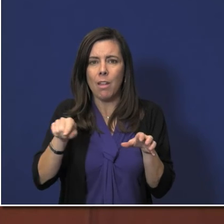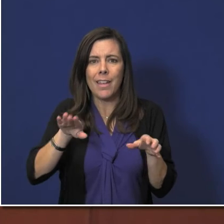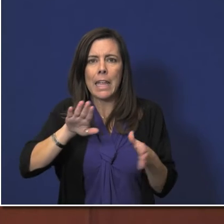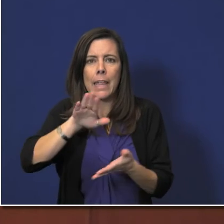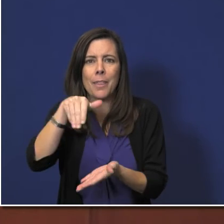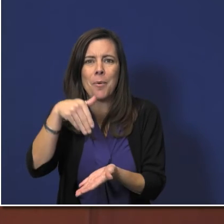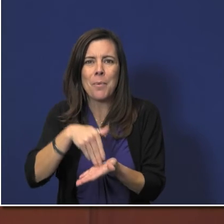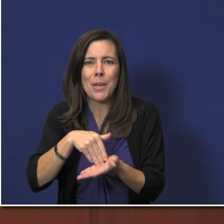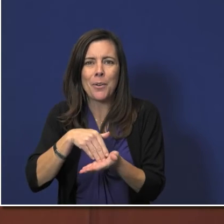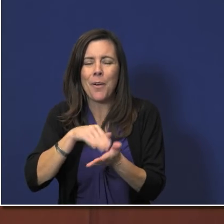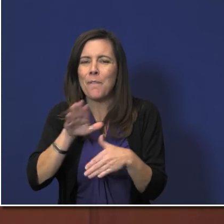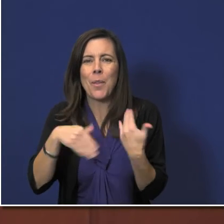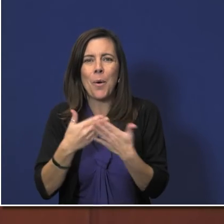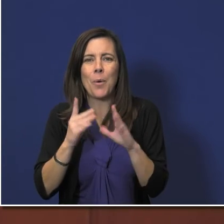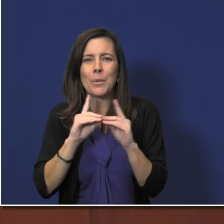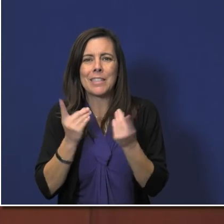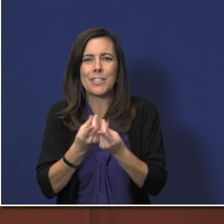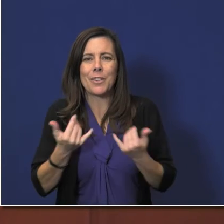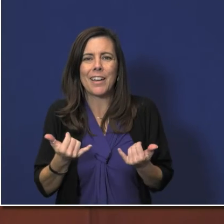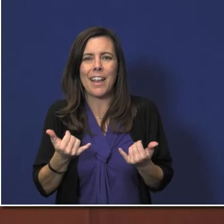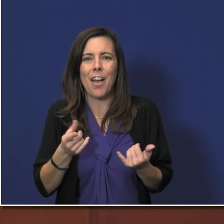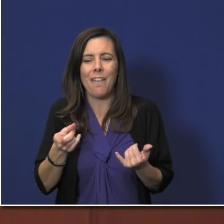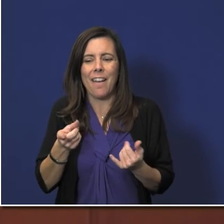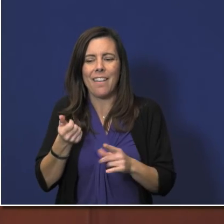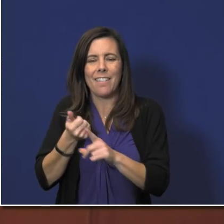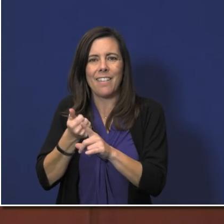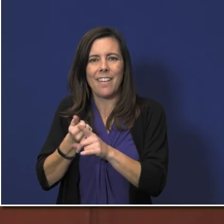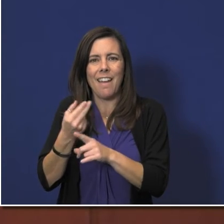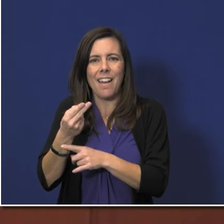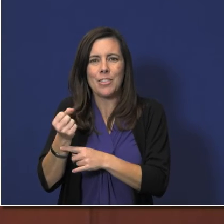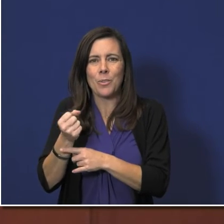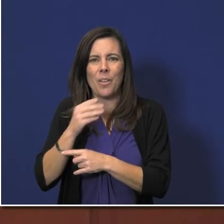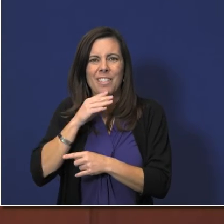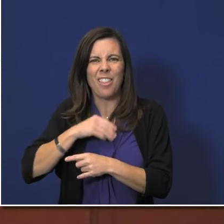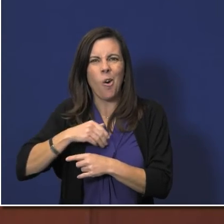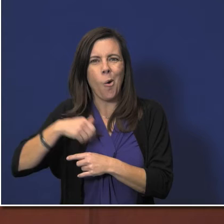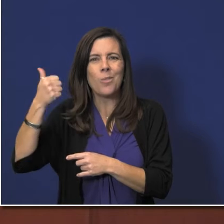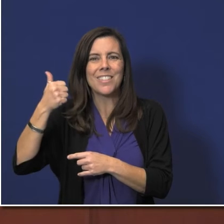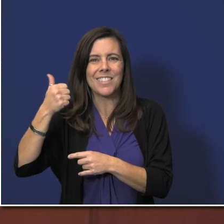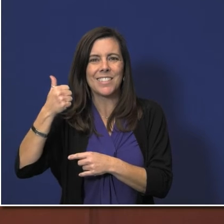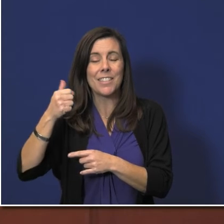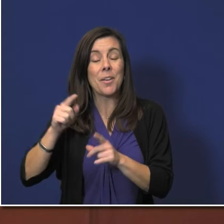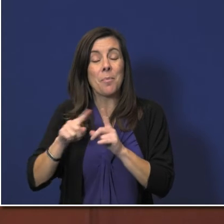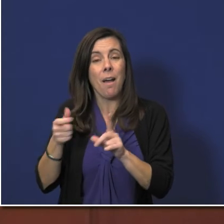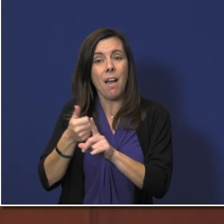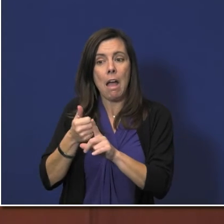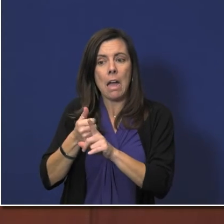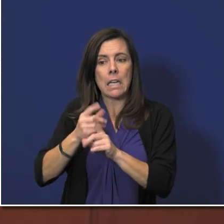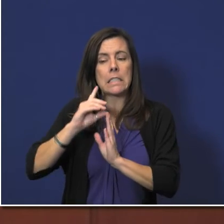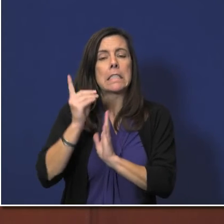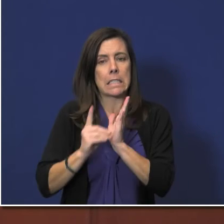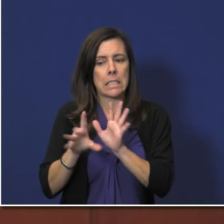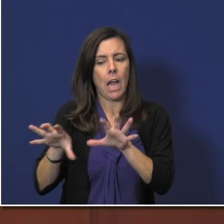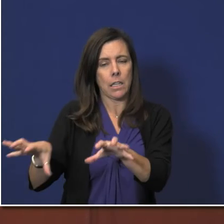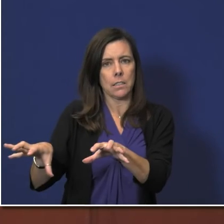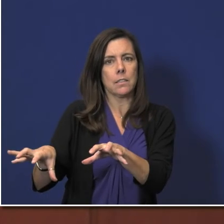this school district now, and it's the oldest high school we've got. But it is a design. It